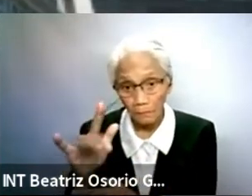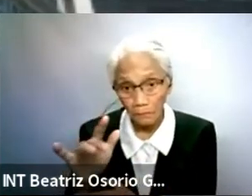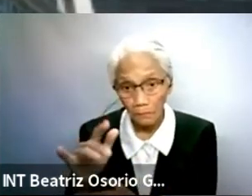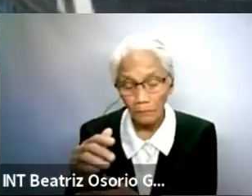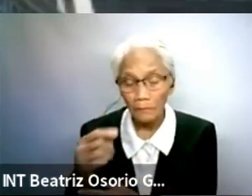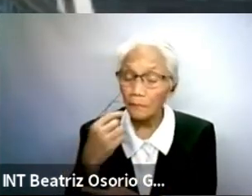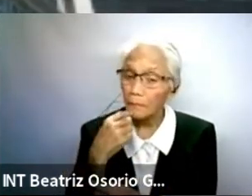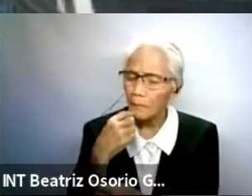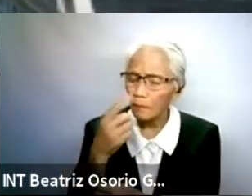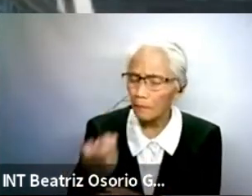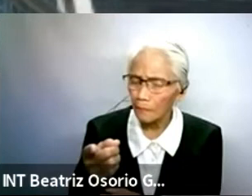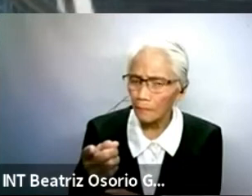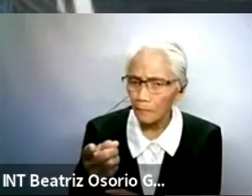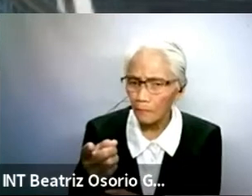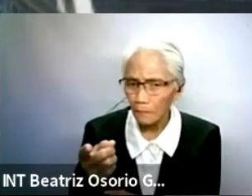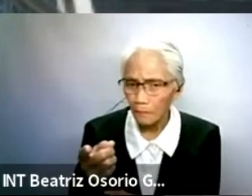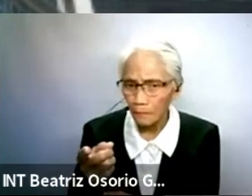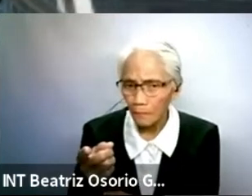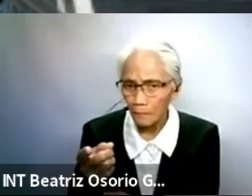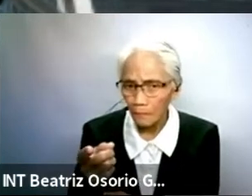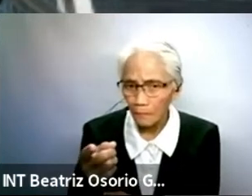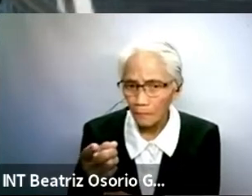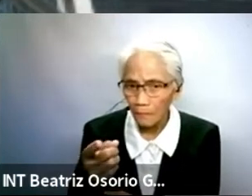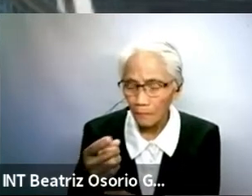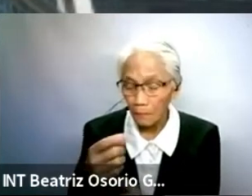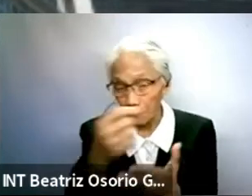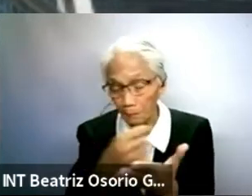that the drafting of the RPA